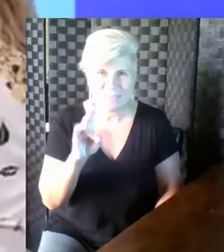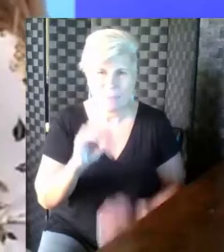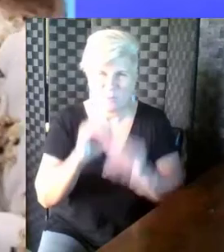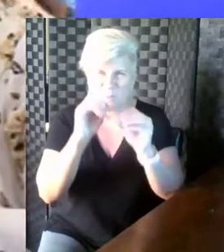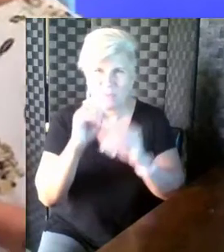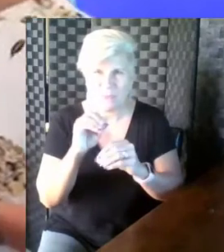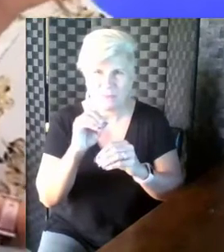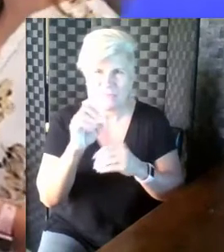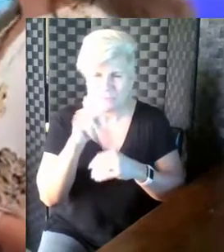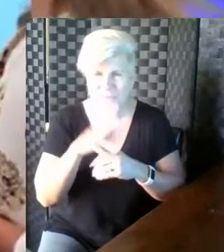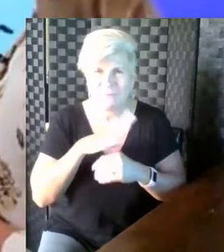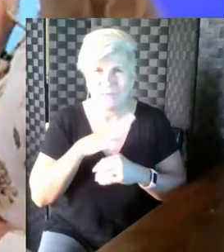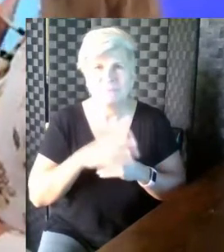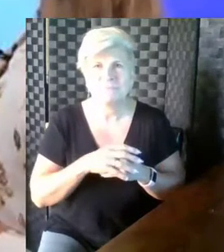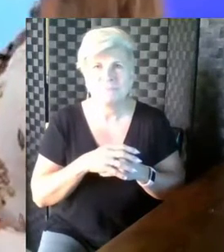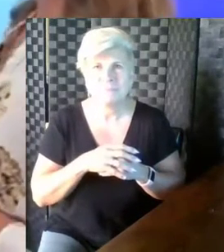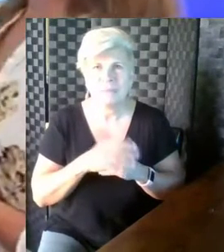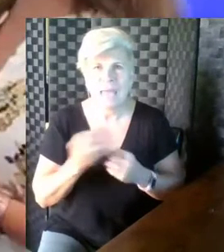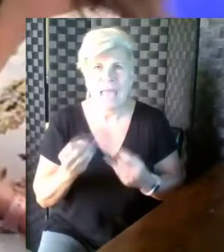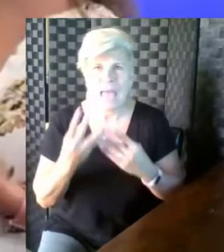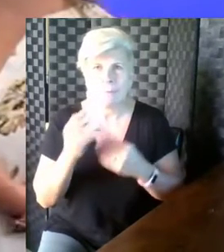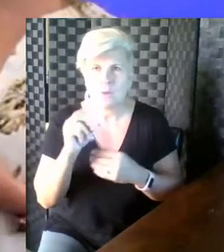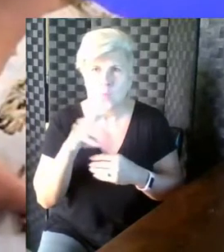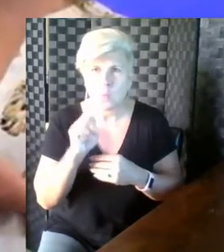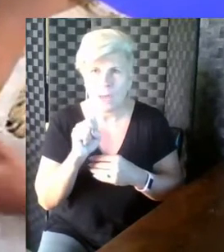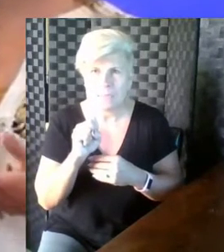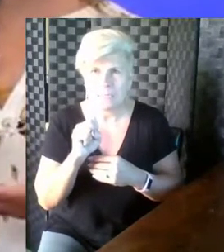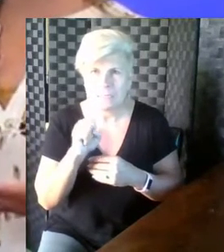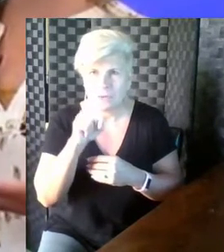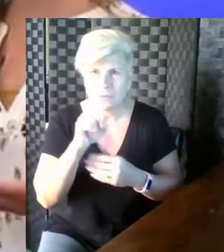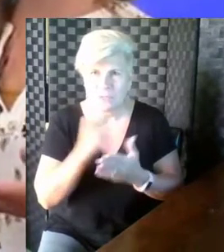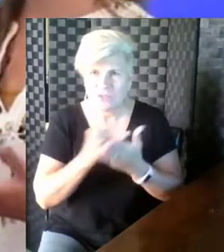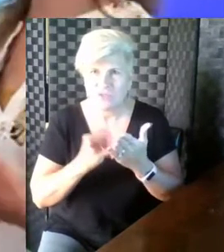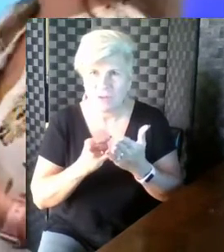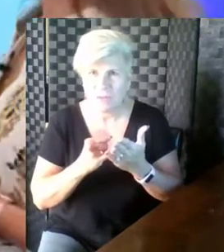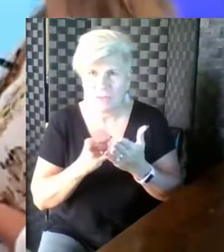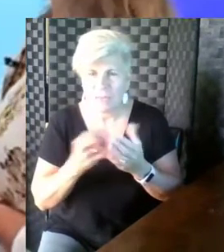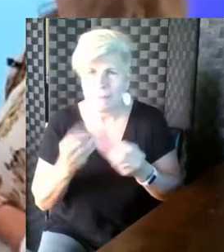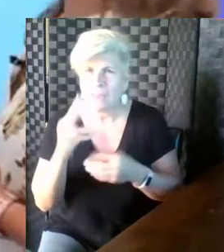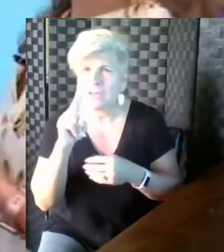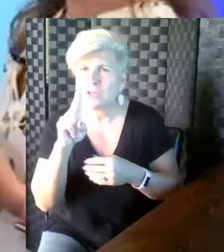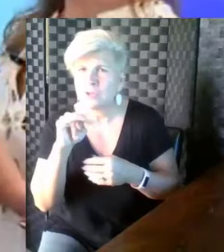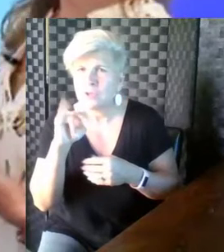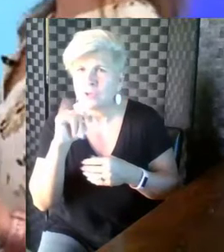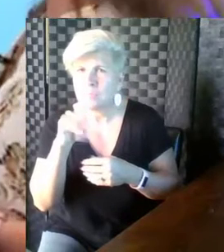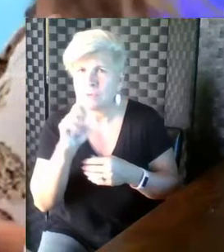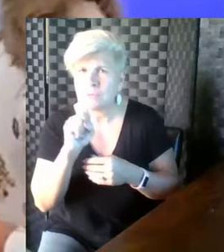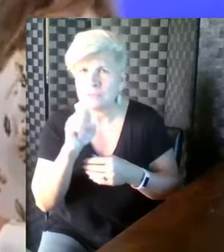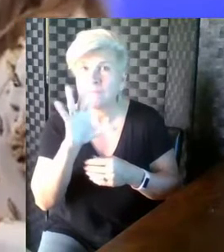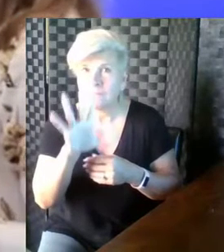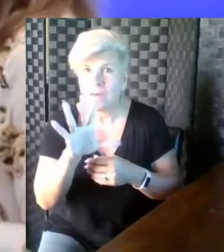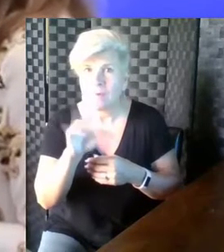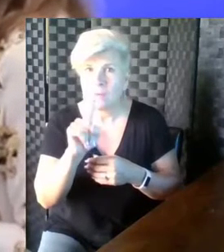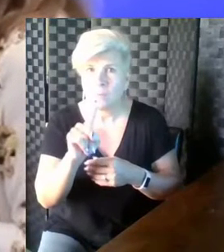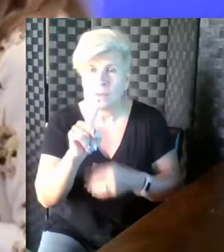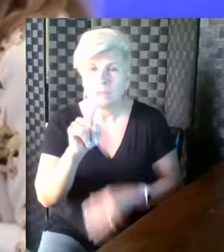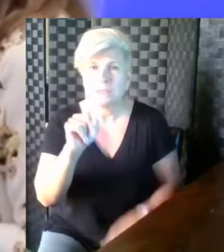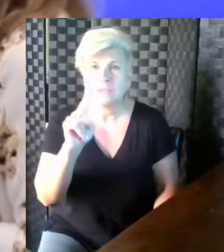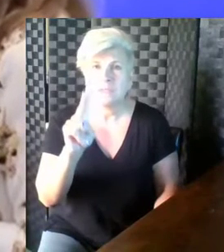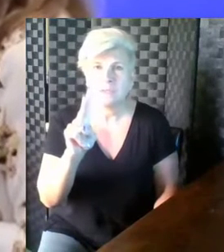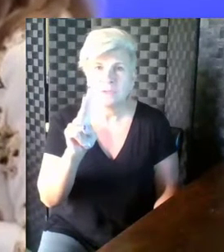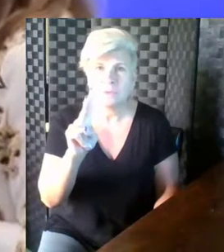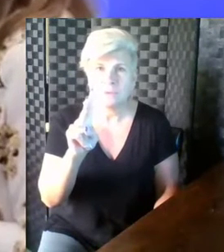put those up there because that's okay. And how many ones do I need to draw? How many units? Yeah, 5. Here we go. 1,